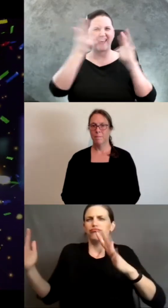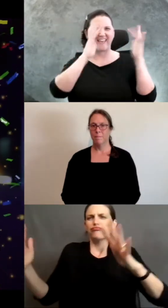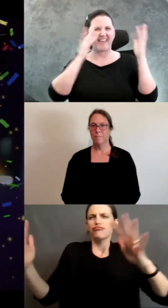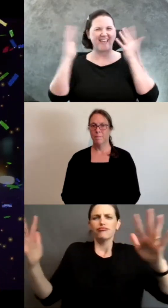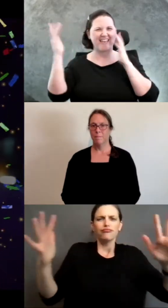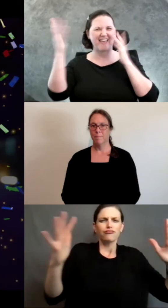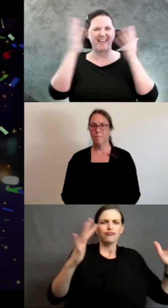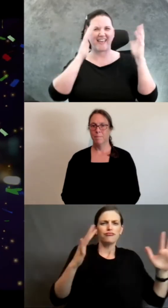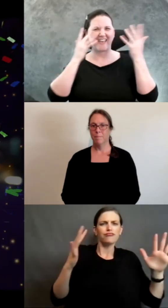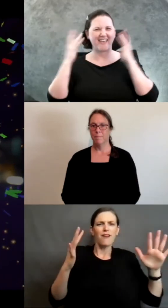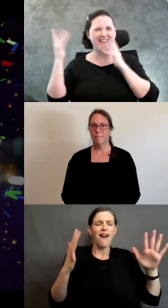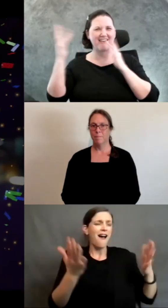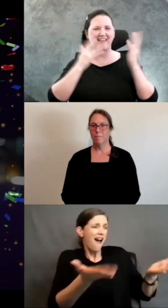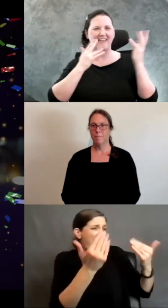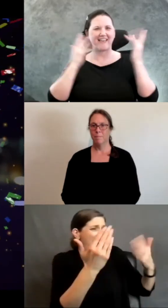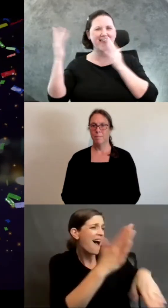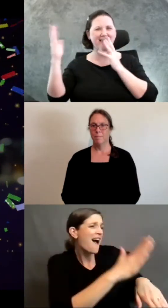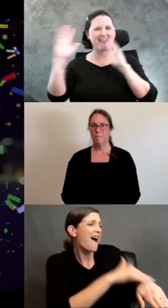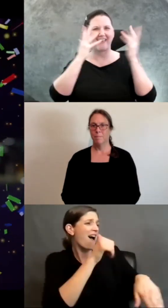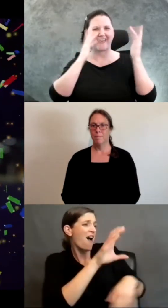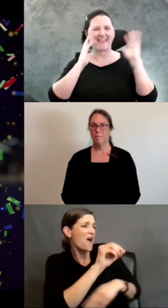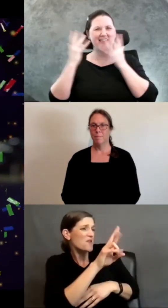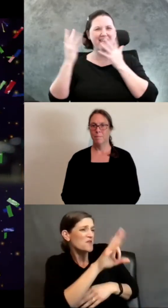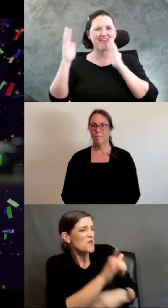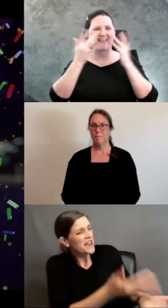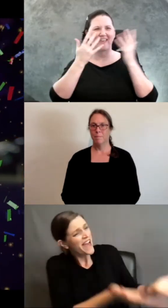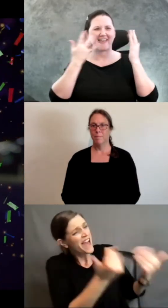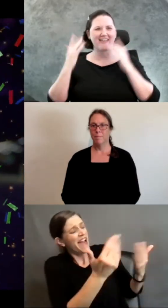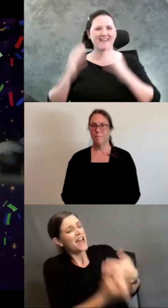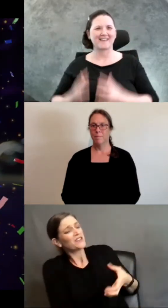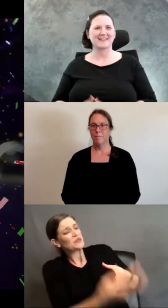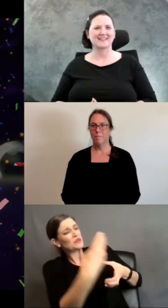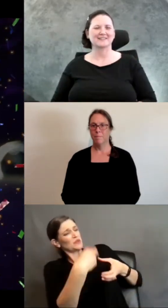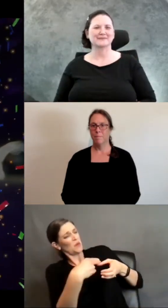She calls for Corey to join her for a final bow.